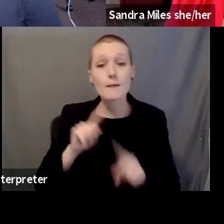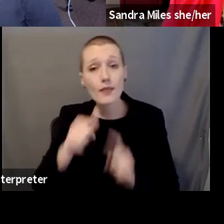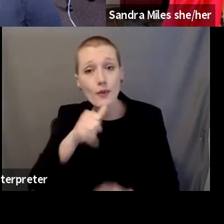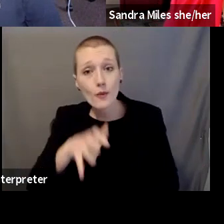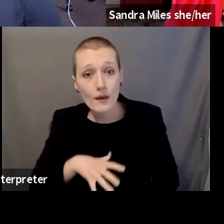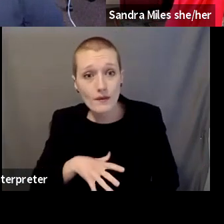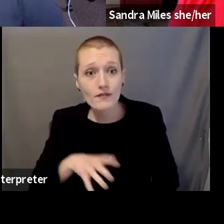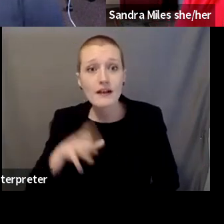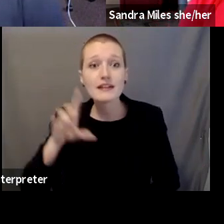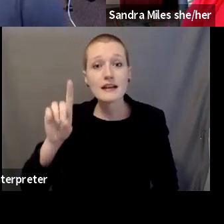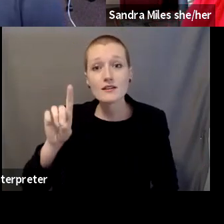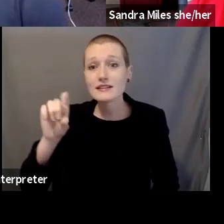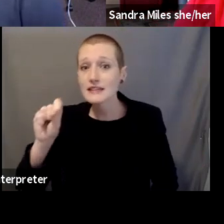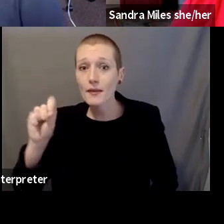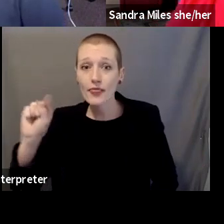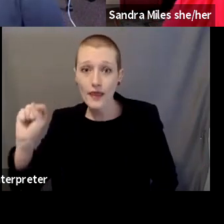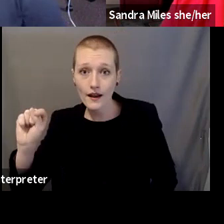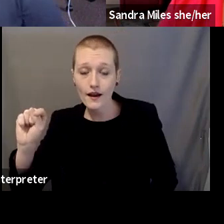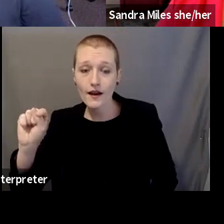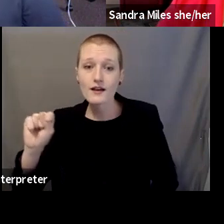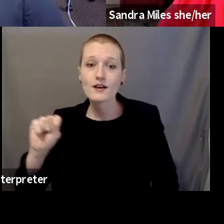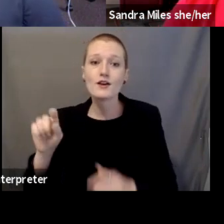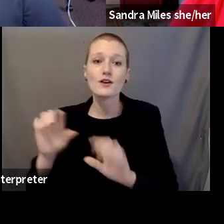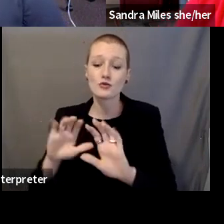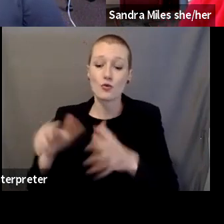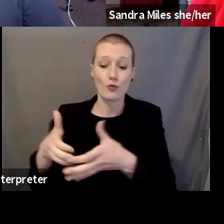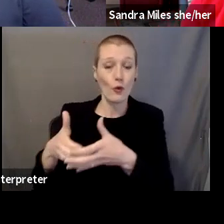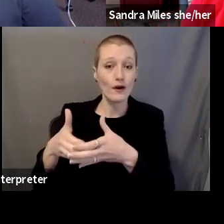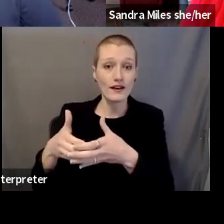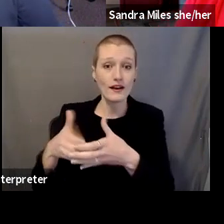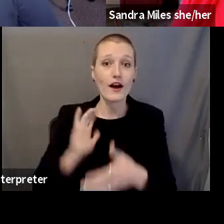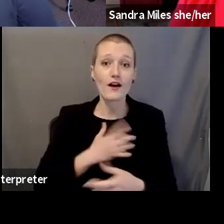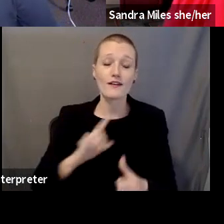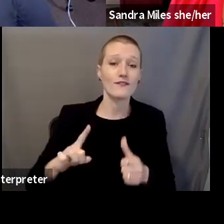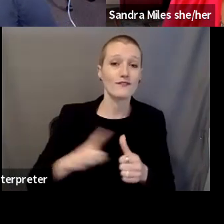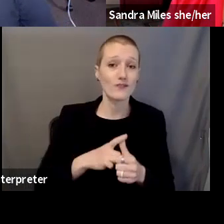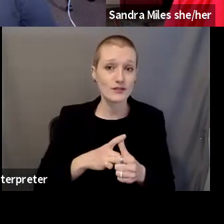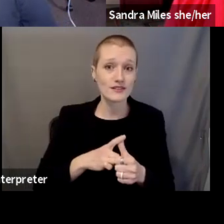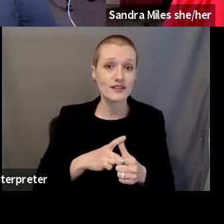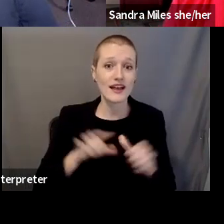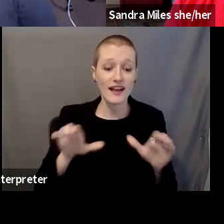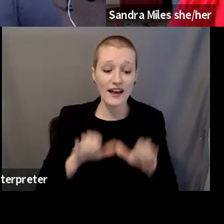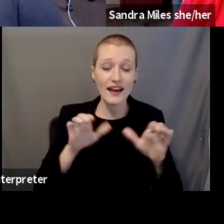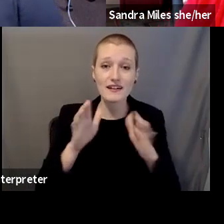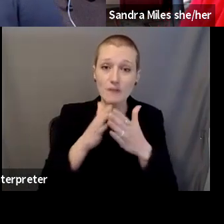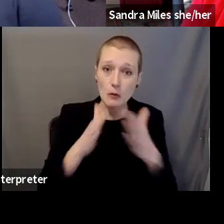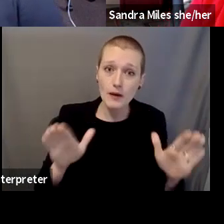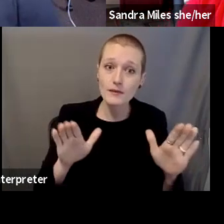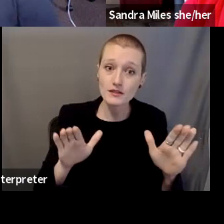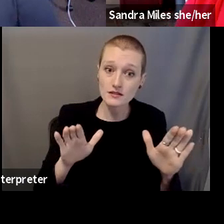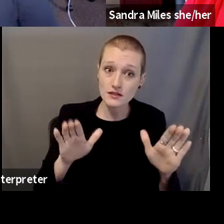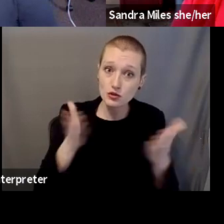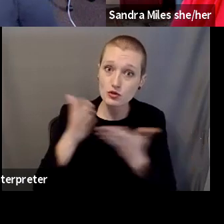Sorority Incorporated, our first act of public service in 1913 was marching in the Women's Suffrage